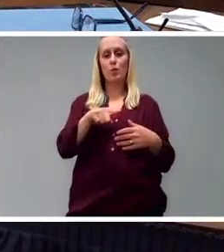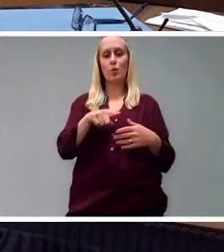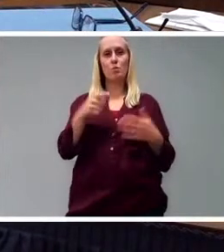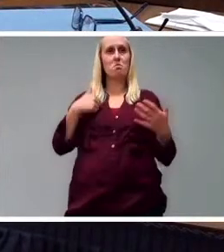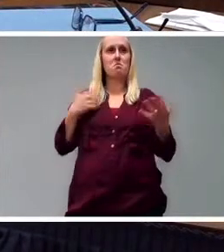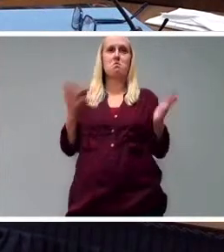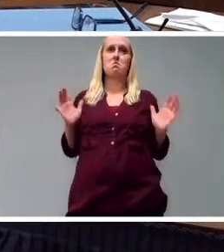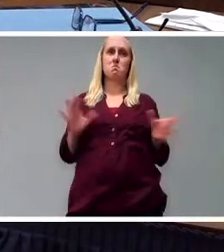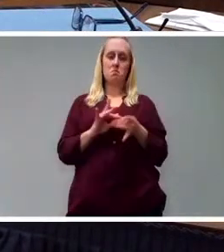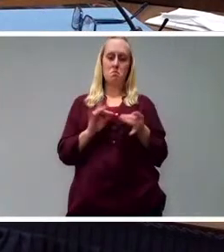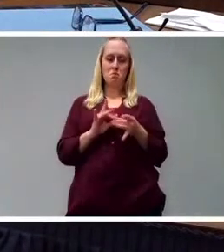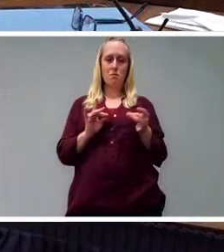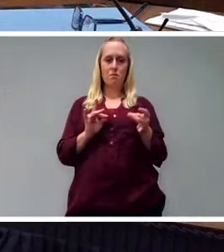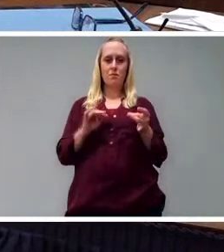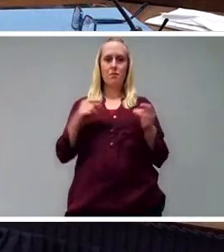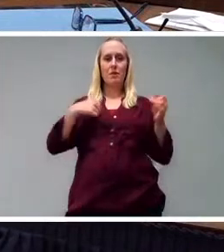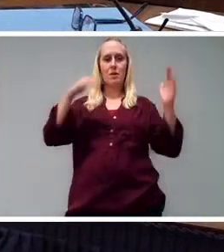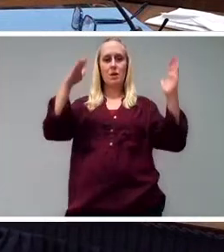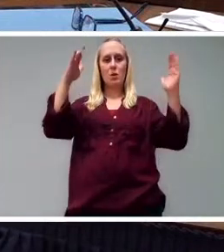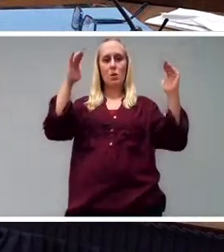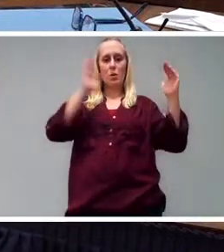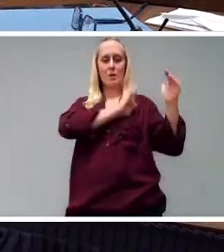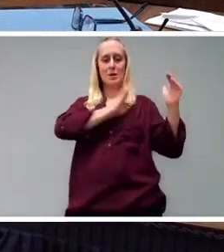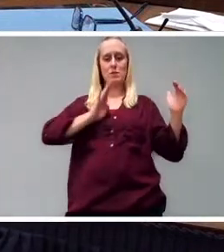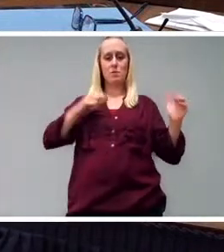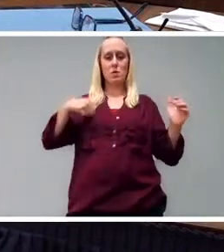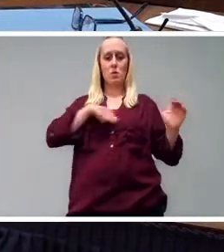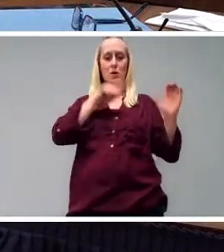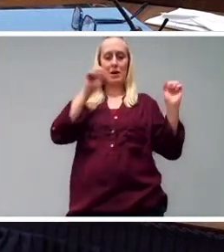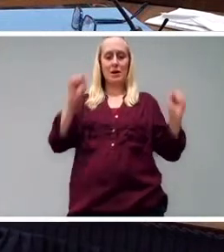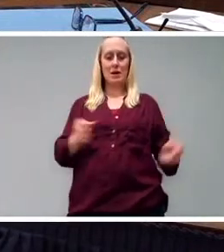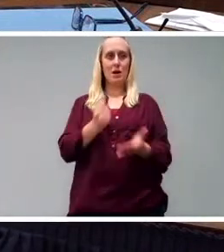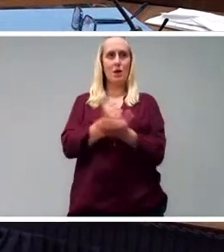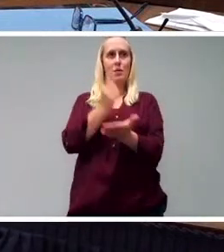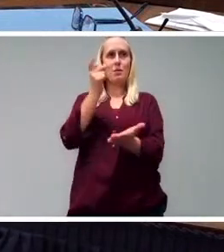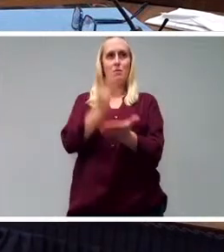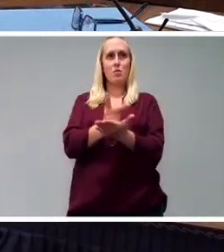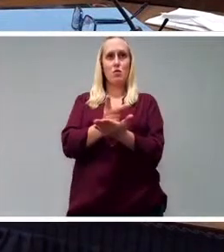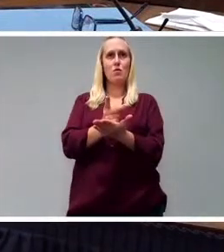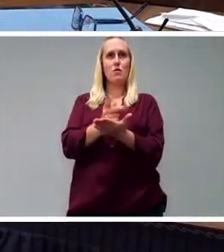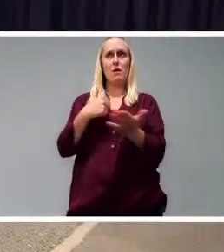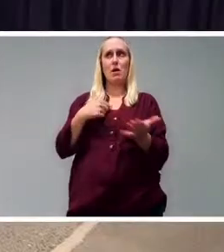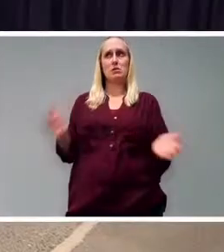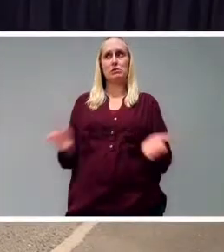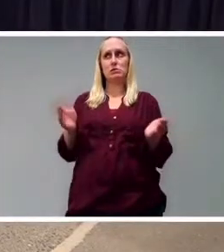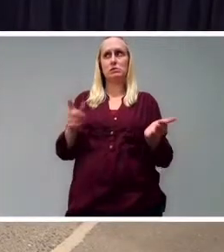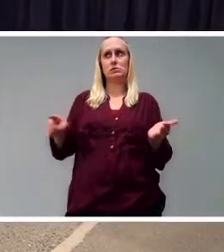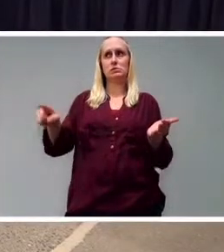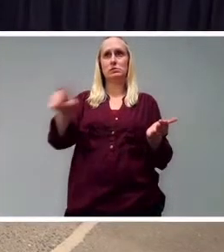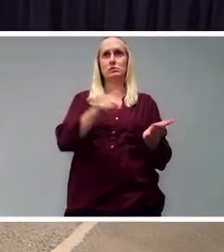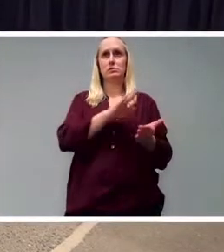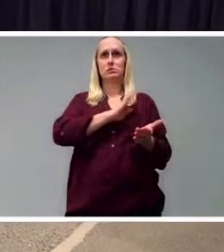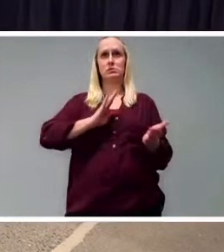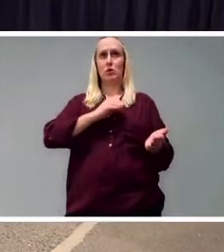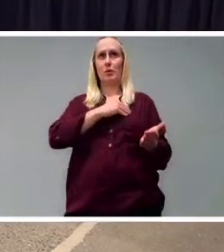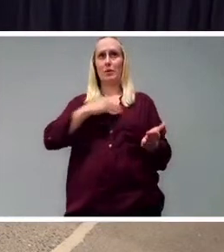and hope as a board we can approve this. I would urge my fellow board members